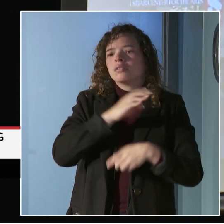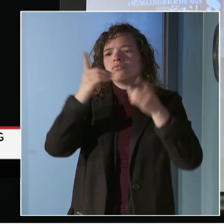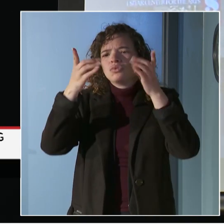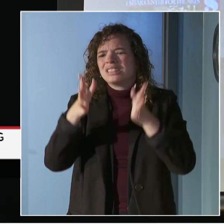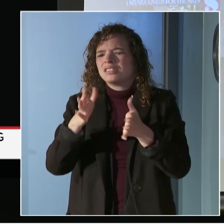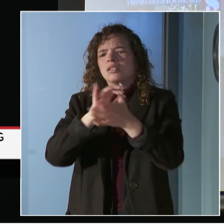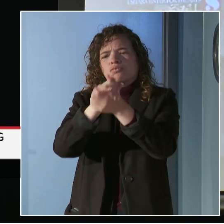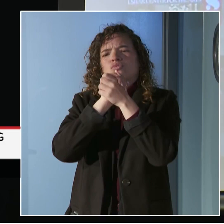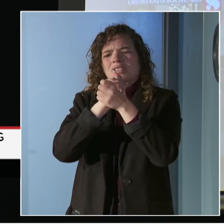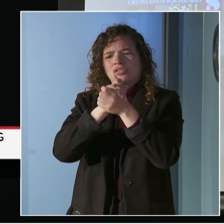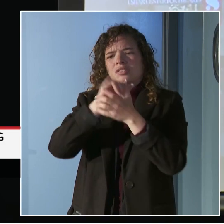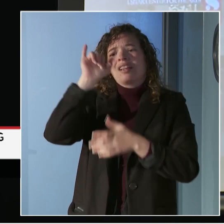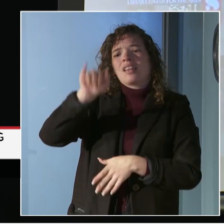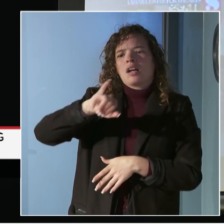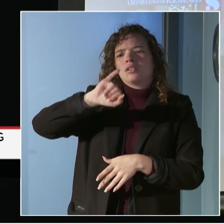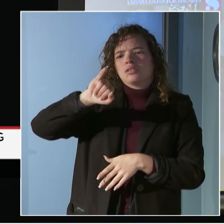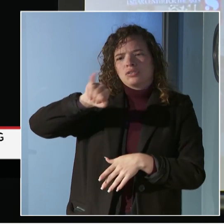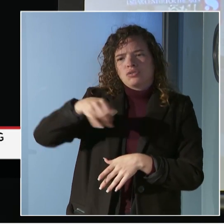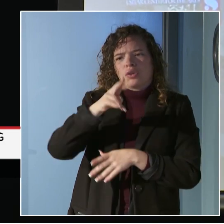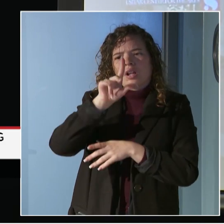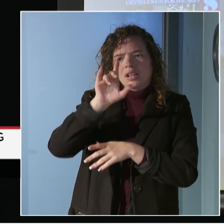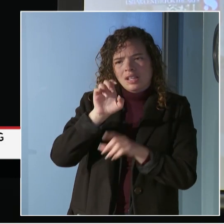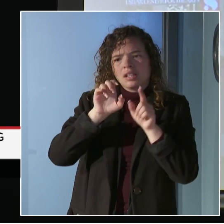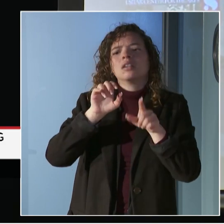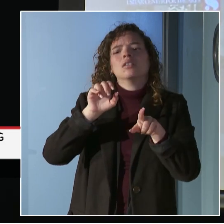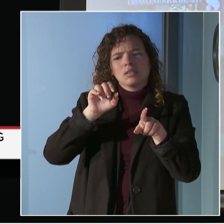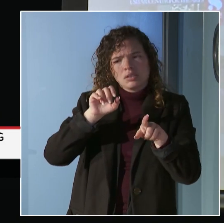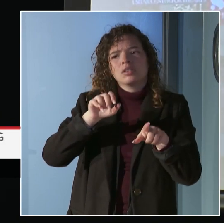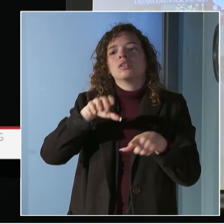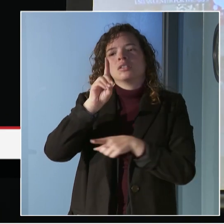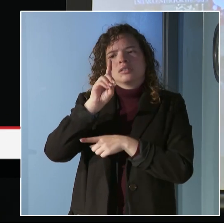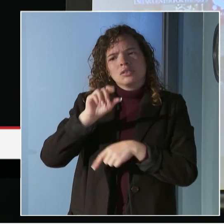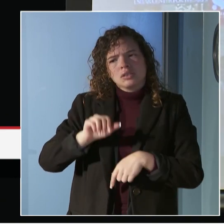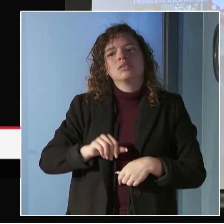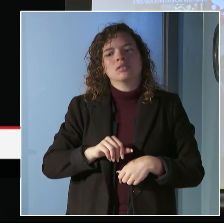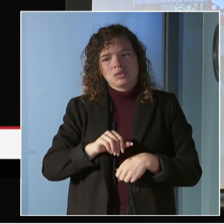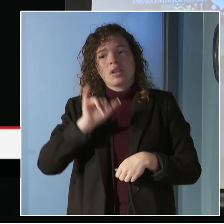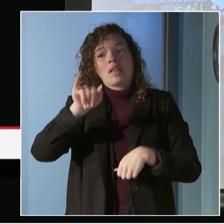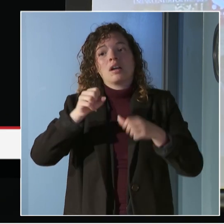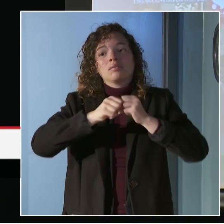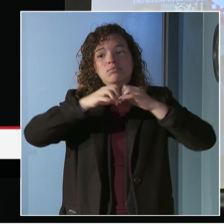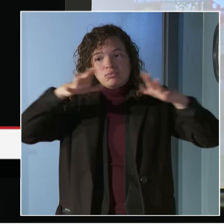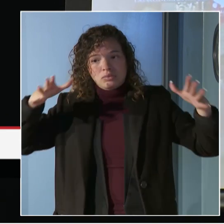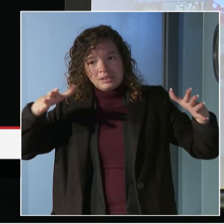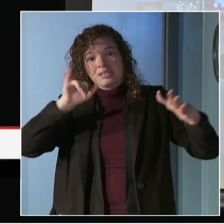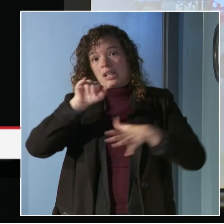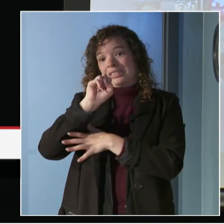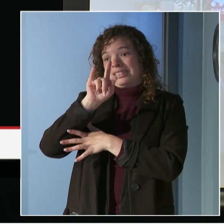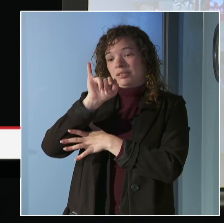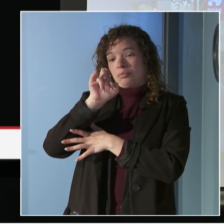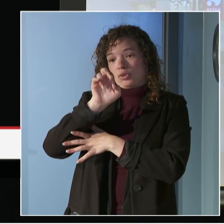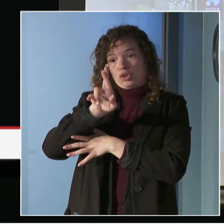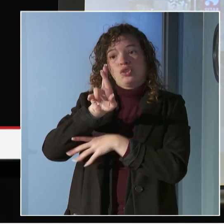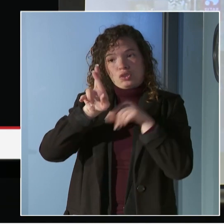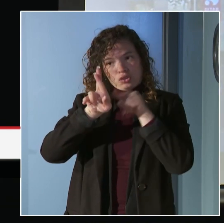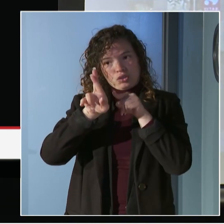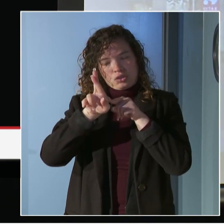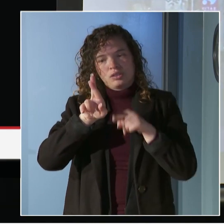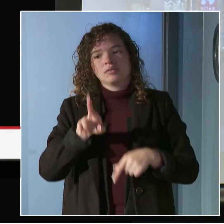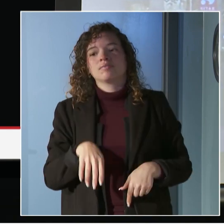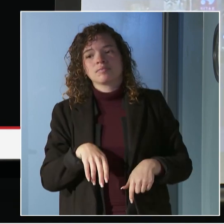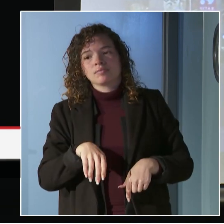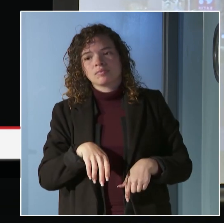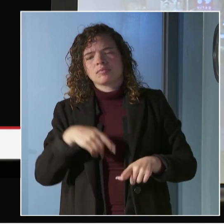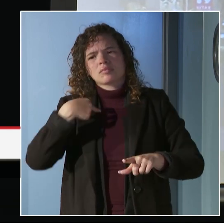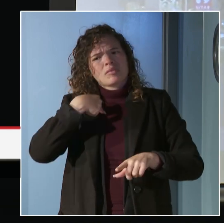and the Sitar, for this exciting expansion. I am someone who knows the importance of after-school programming and the